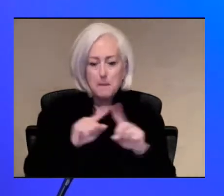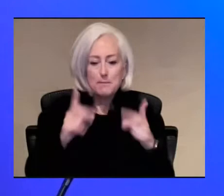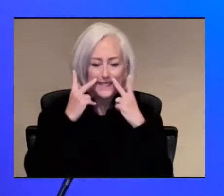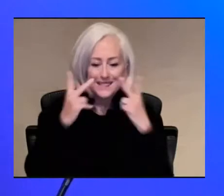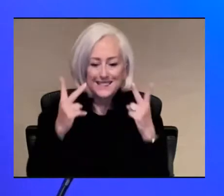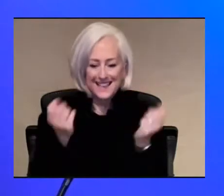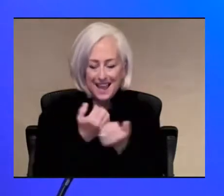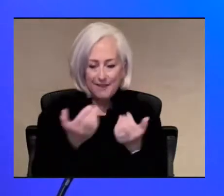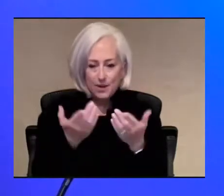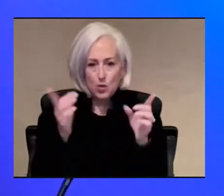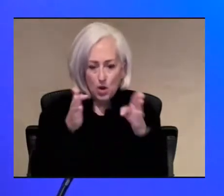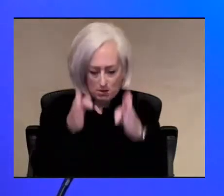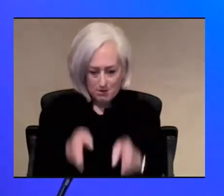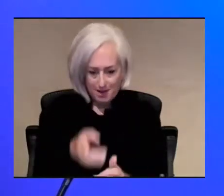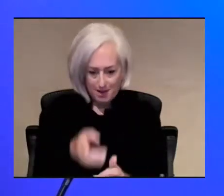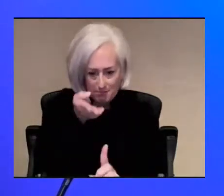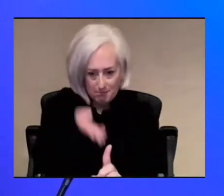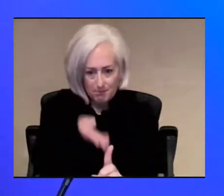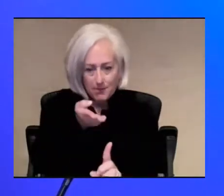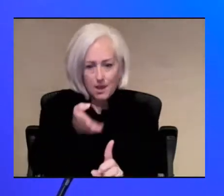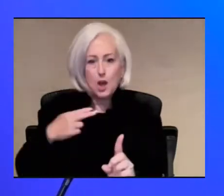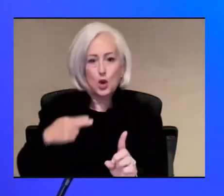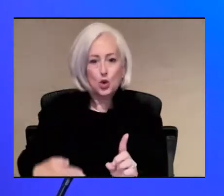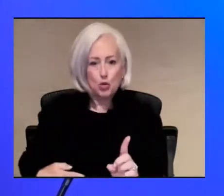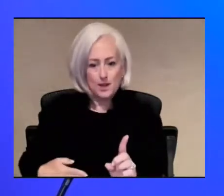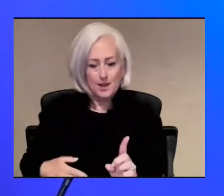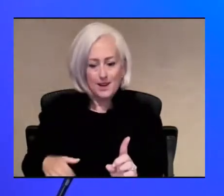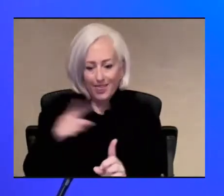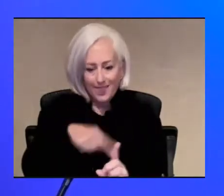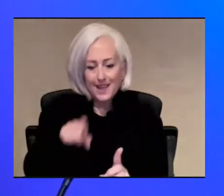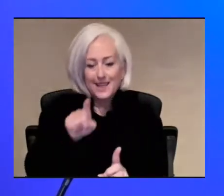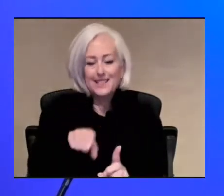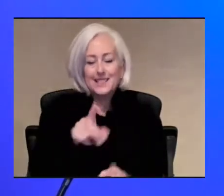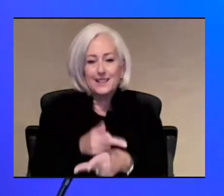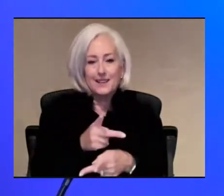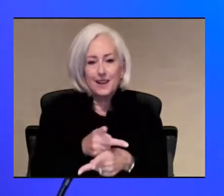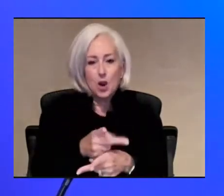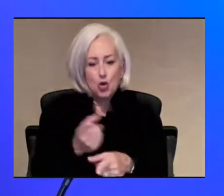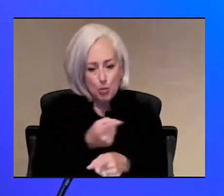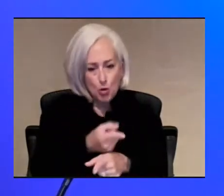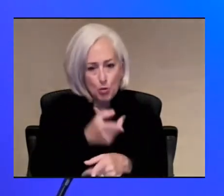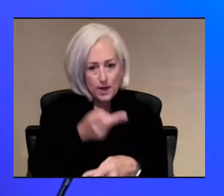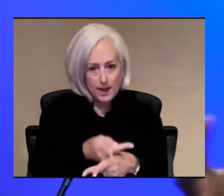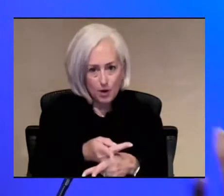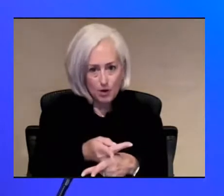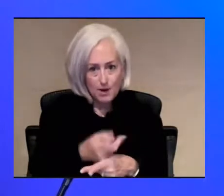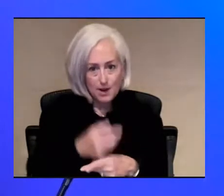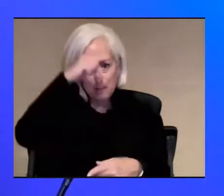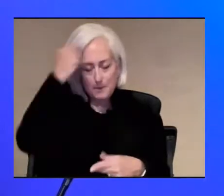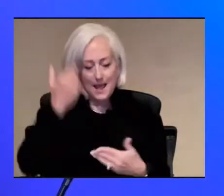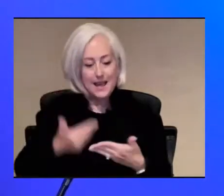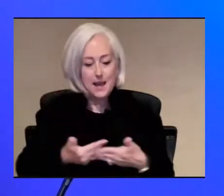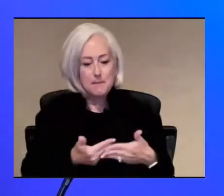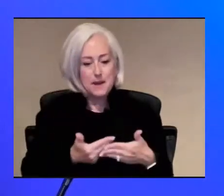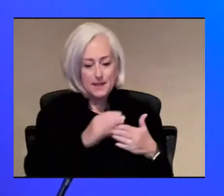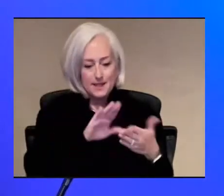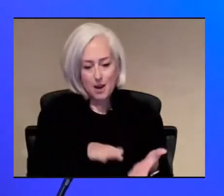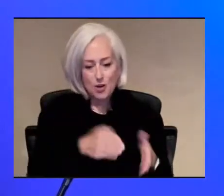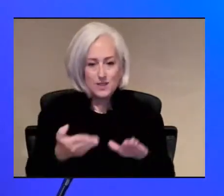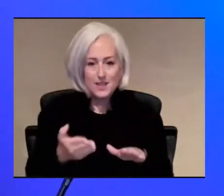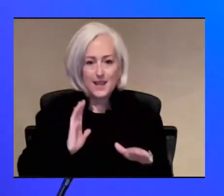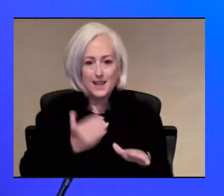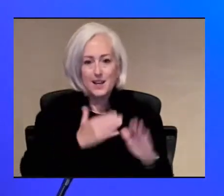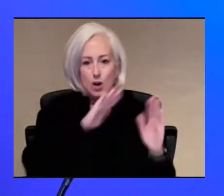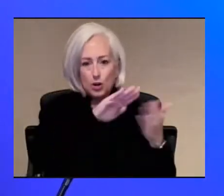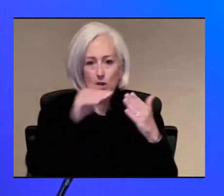the care. I would say the other thing is that Black women and infants are dying in our community, and we as a community have to come together and